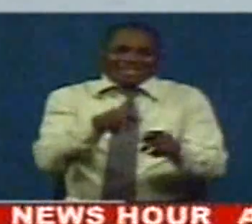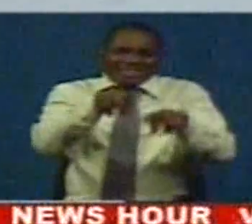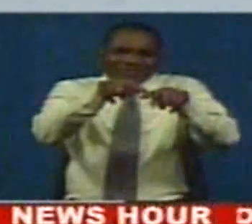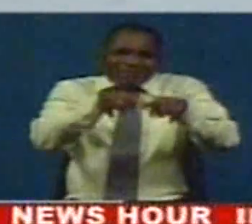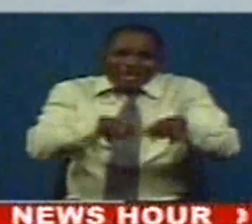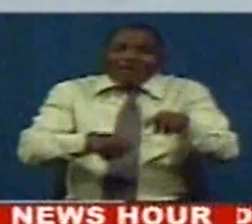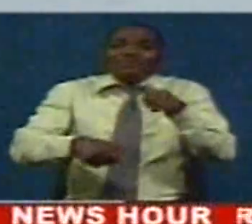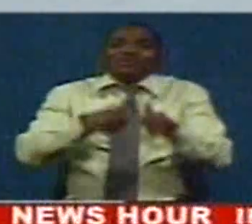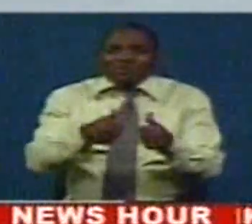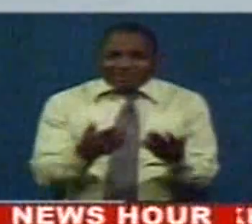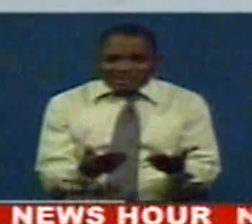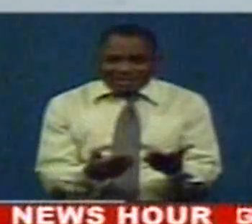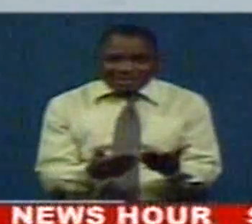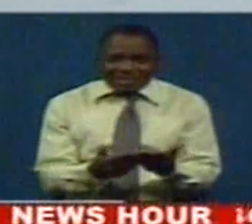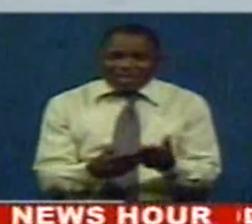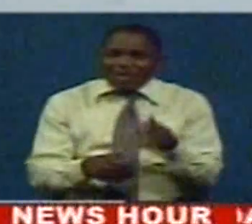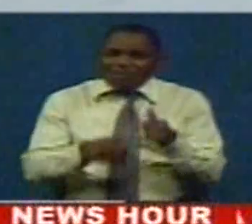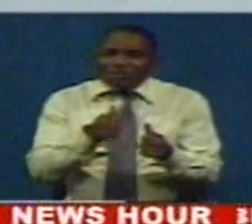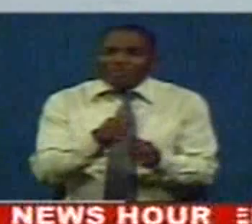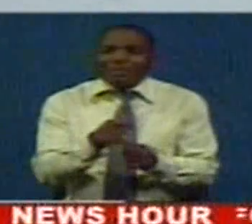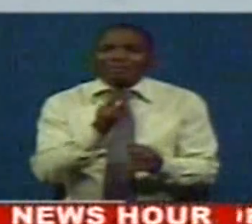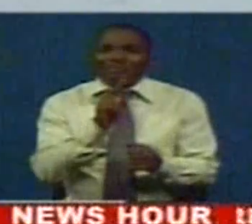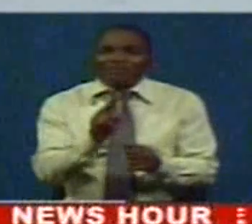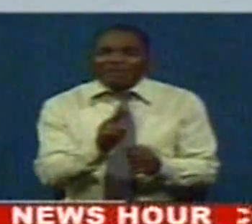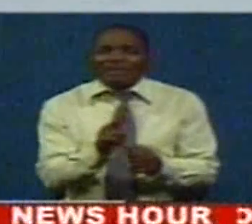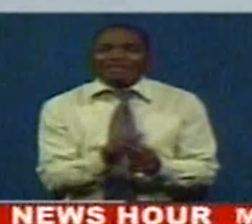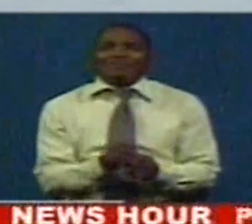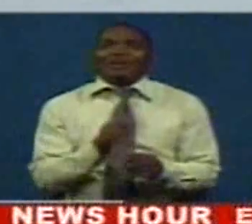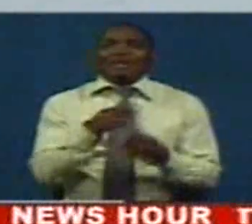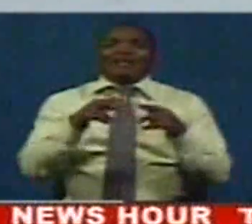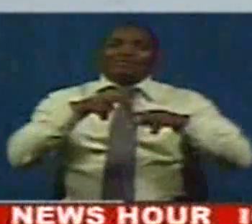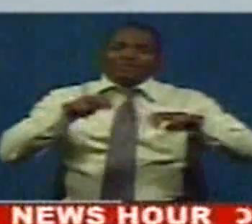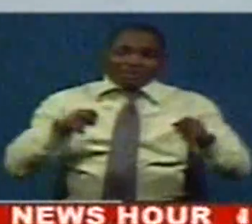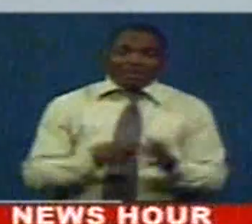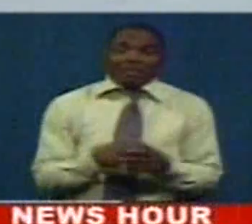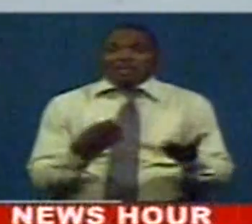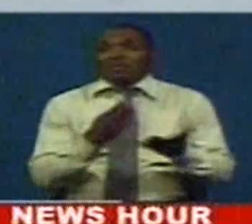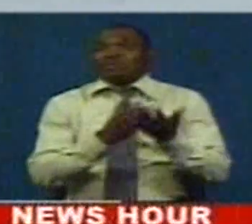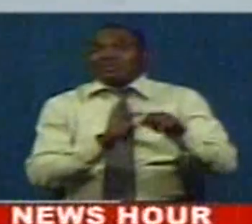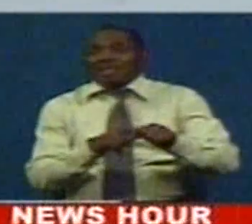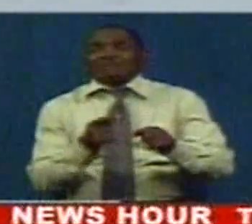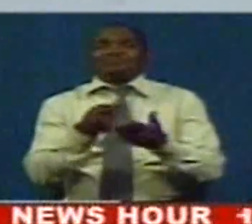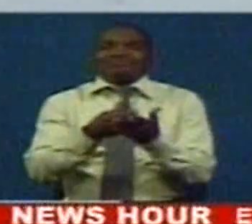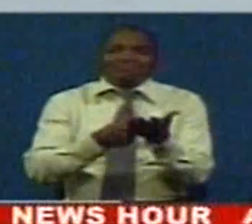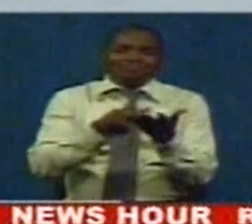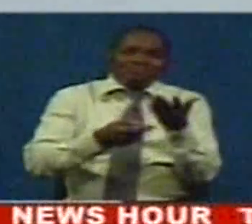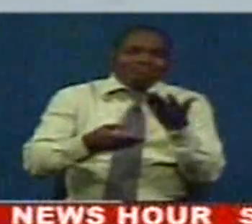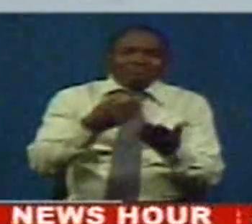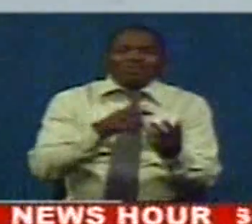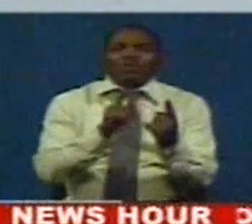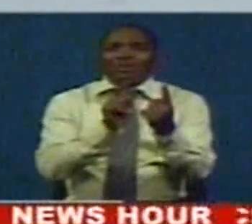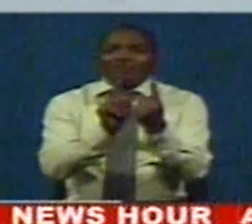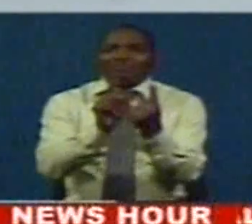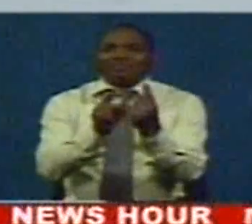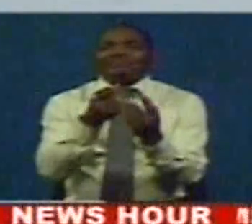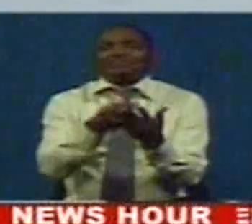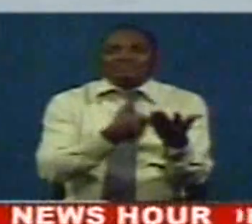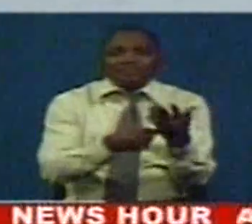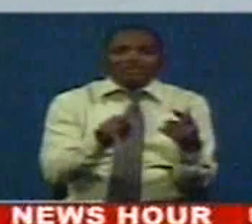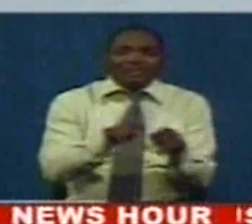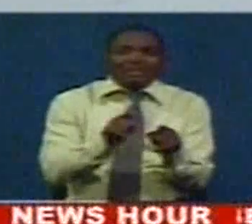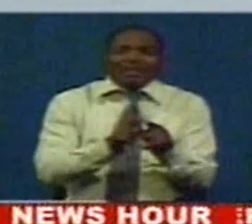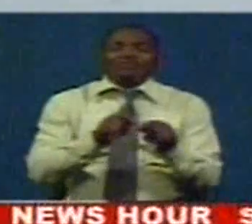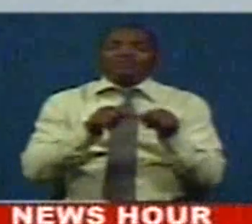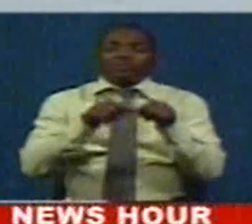of charges that we are able to come out with at the end of investigation, sometimes we start with one offence in mind, and as